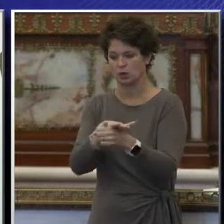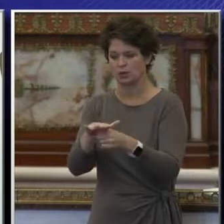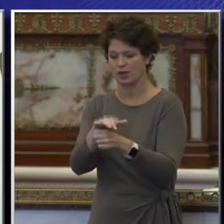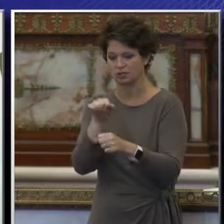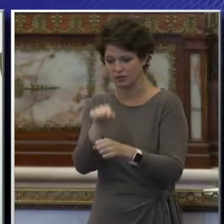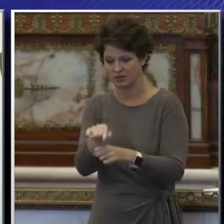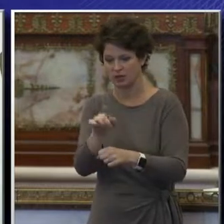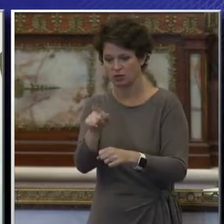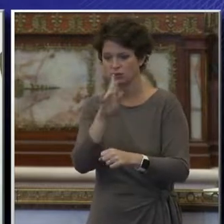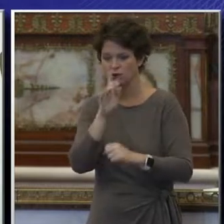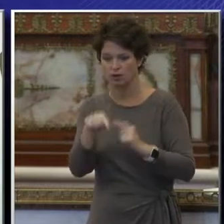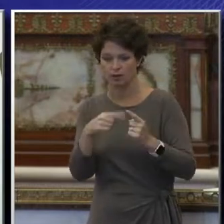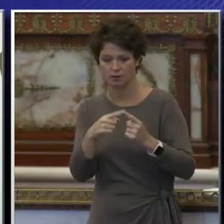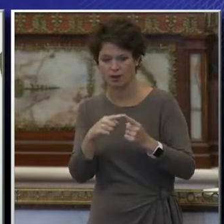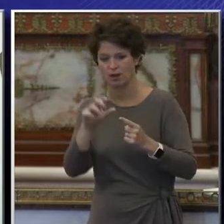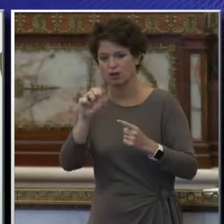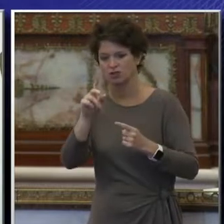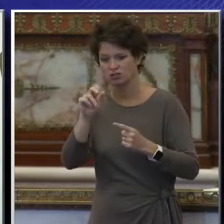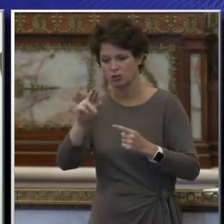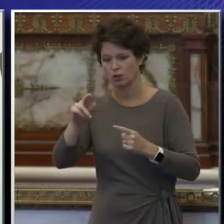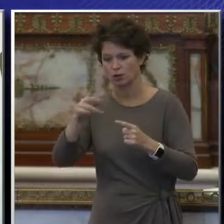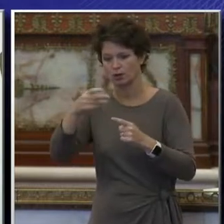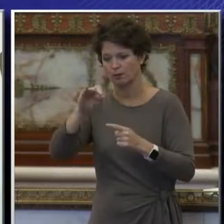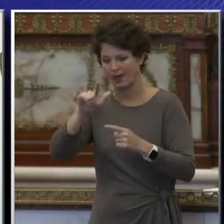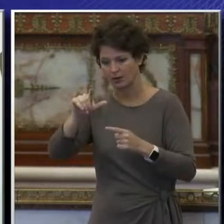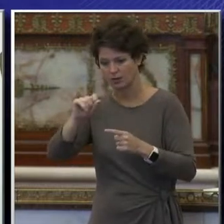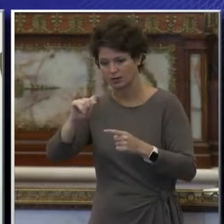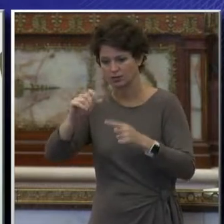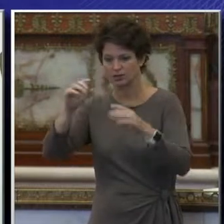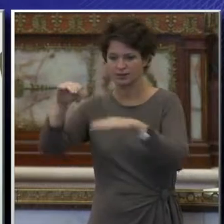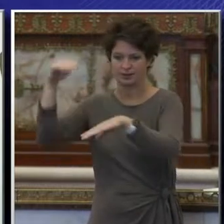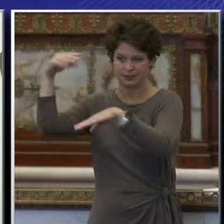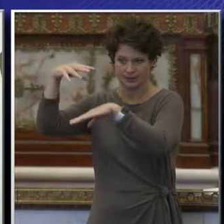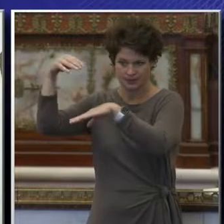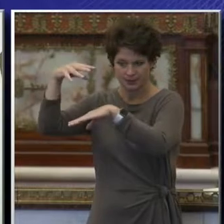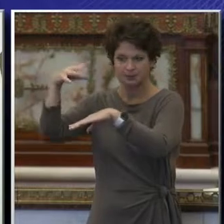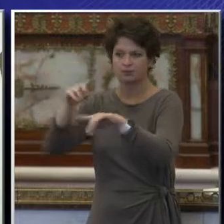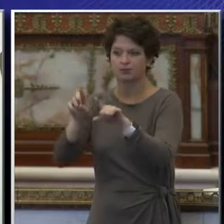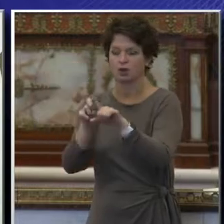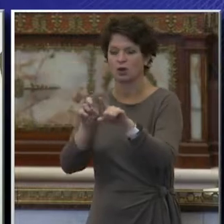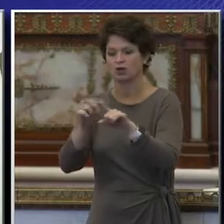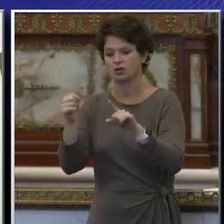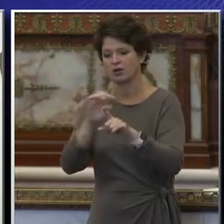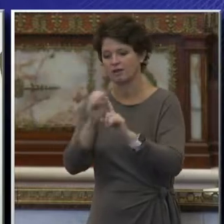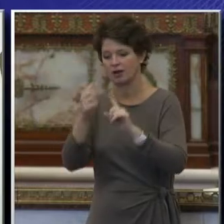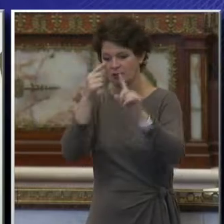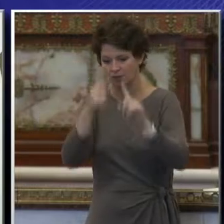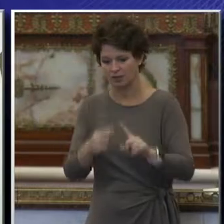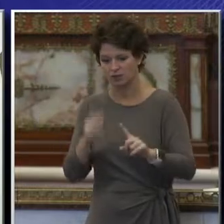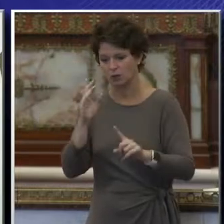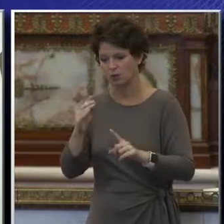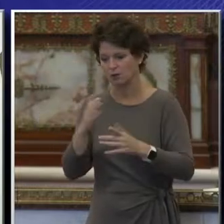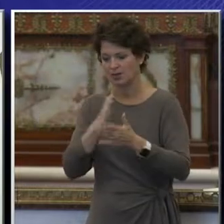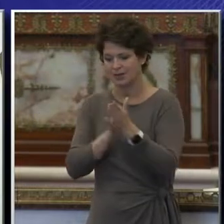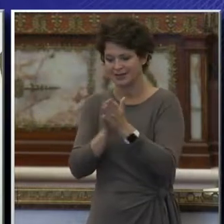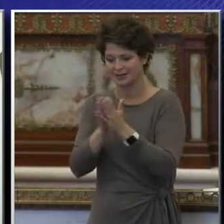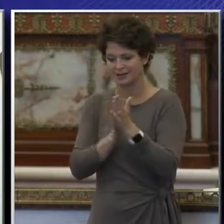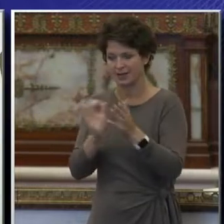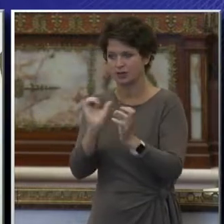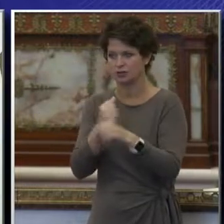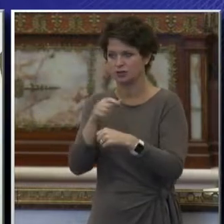talked about solar panels and some other environmental initiatives. Is there going to be a desire to make this